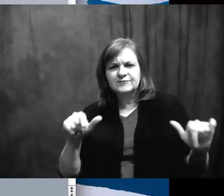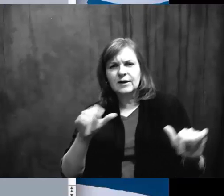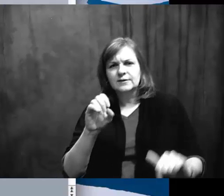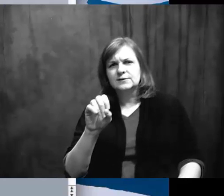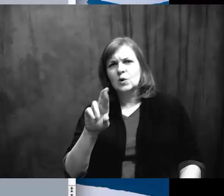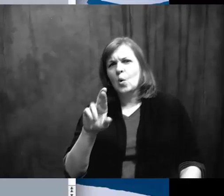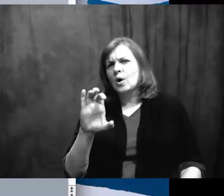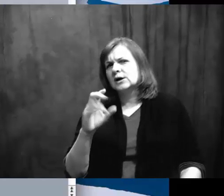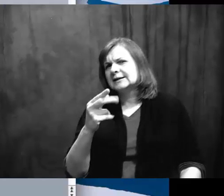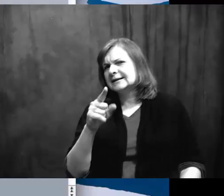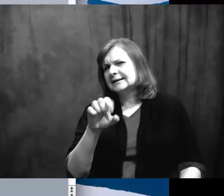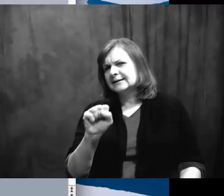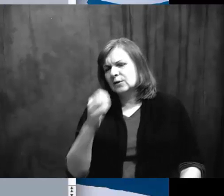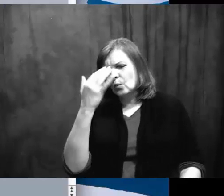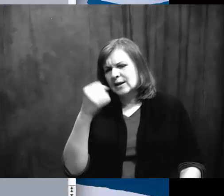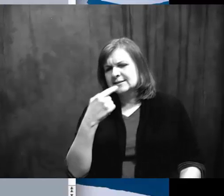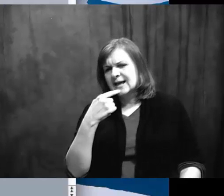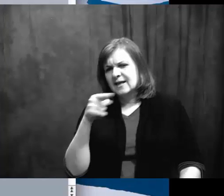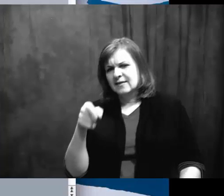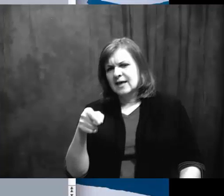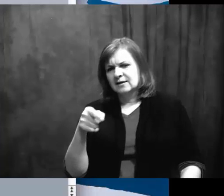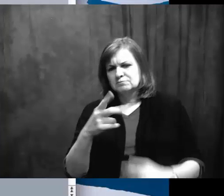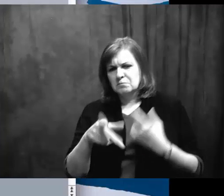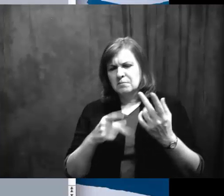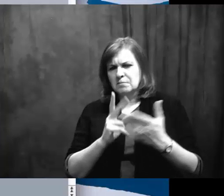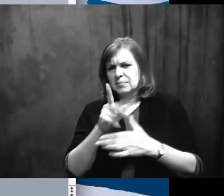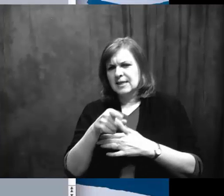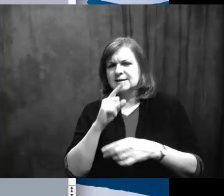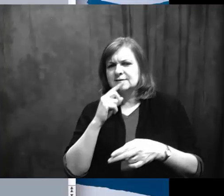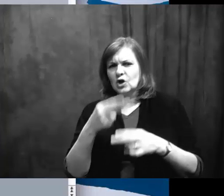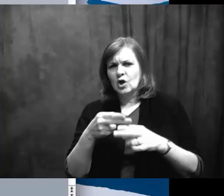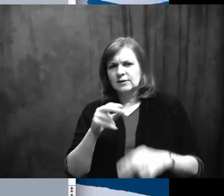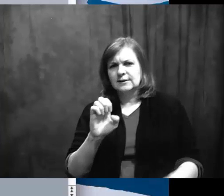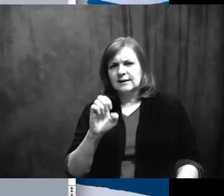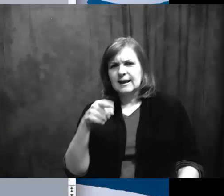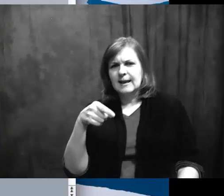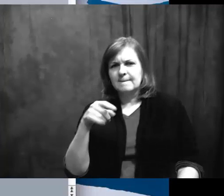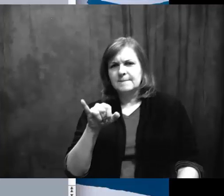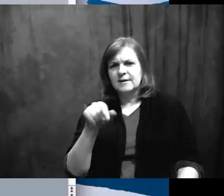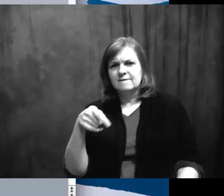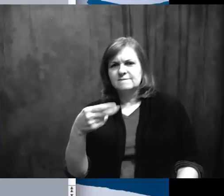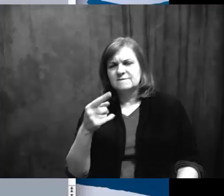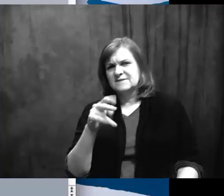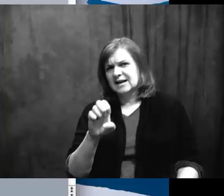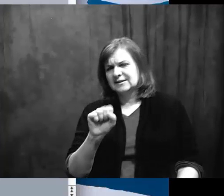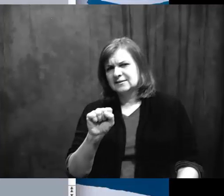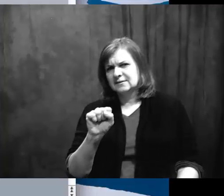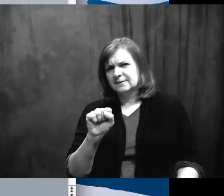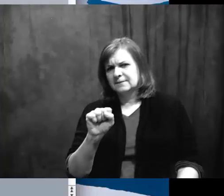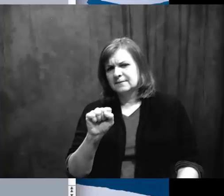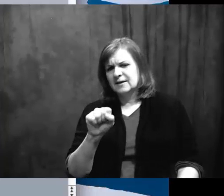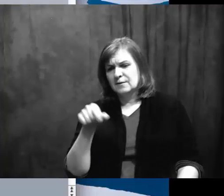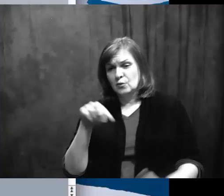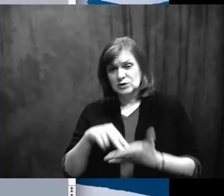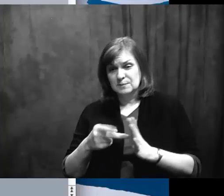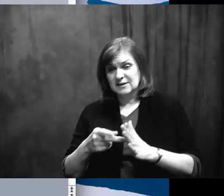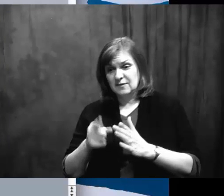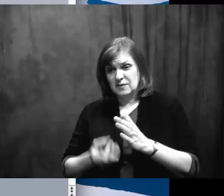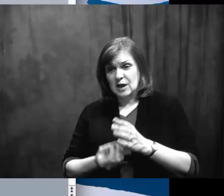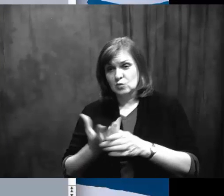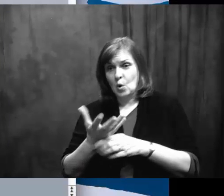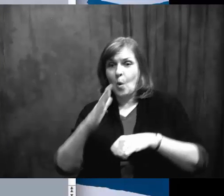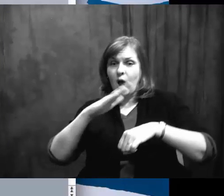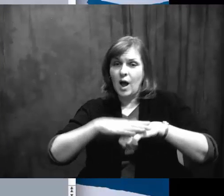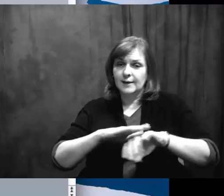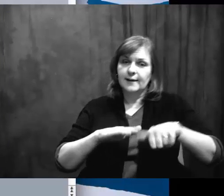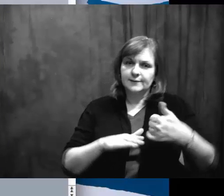to the orchid. So why am I saying here that they are an epiphyte, which means essentially that they grow off of another plant? Well,